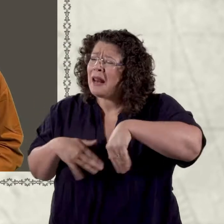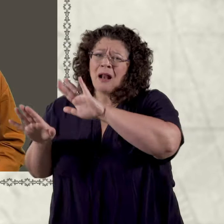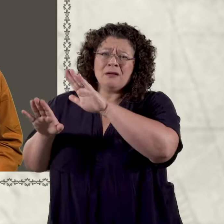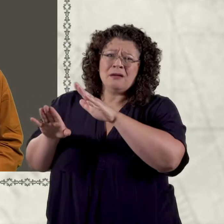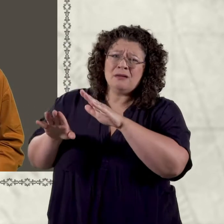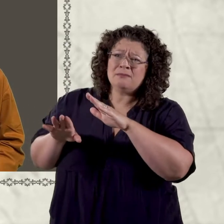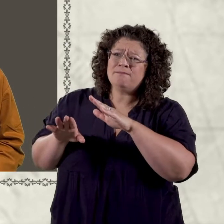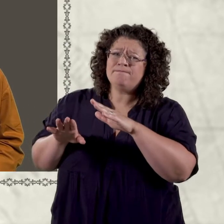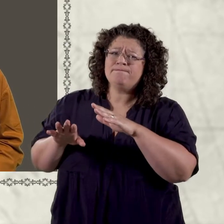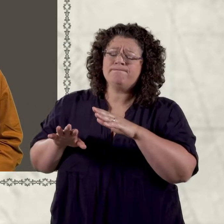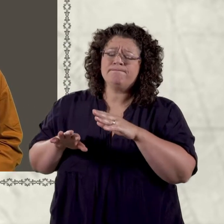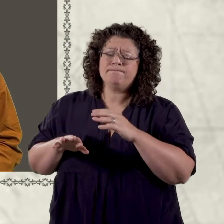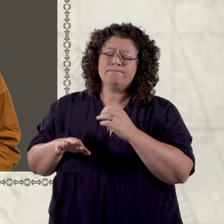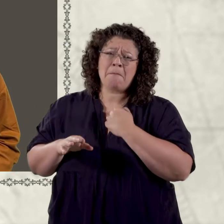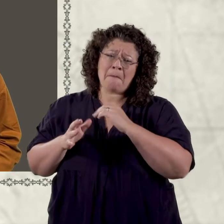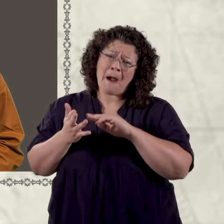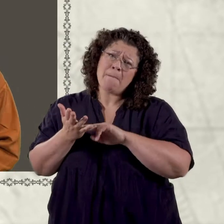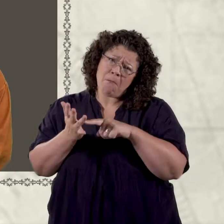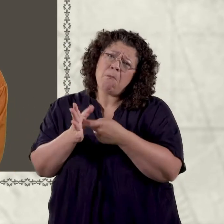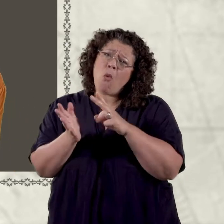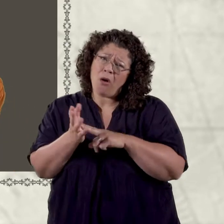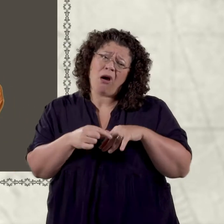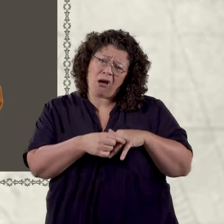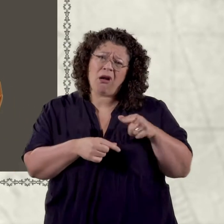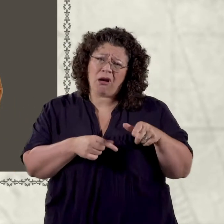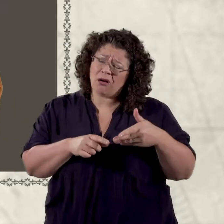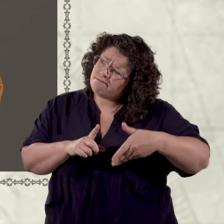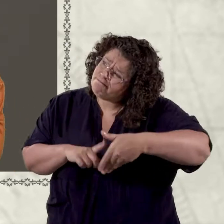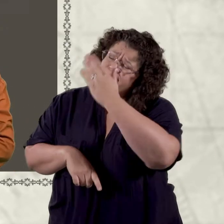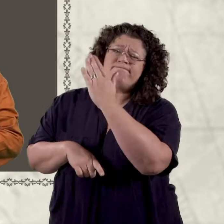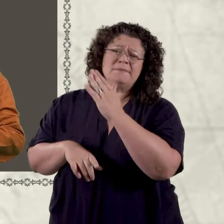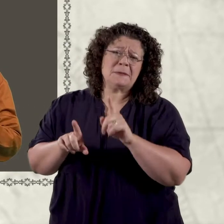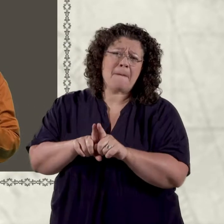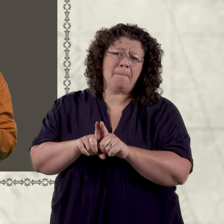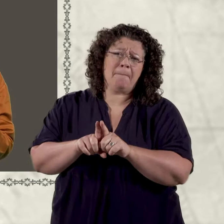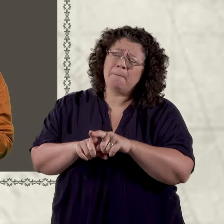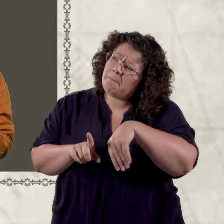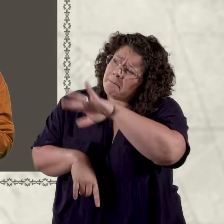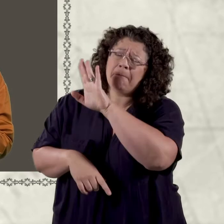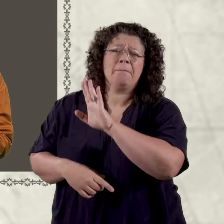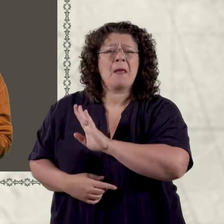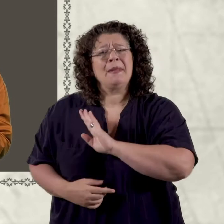all leaving. And you see, that's when my Morgan went to,